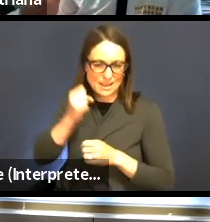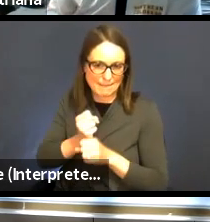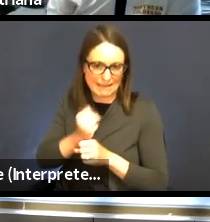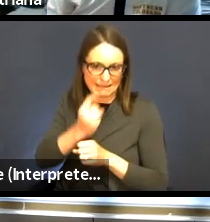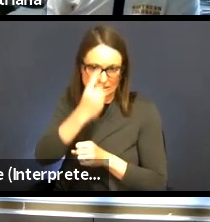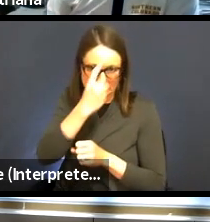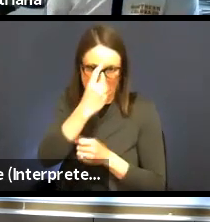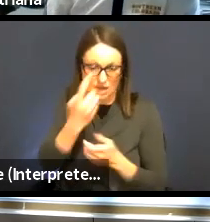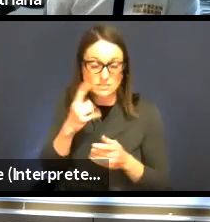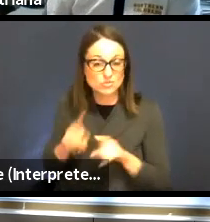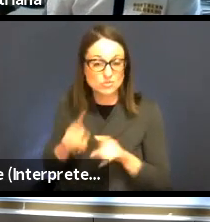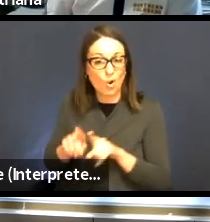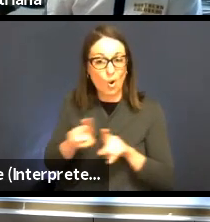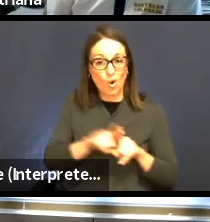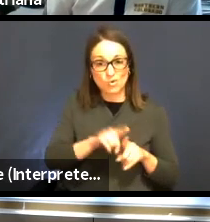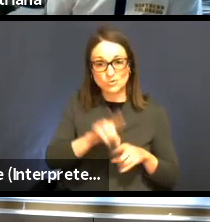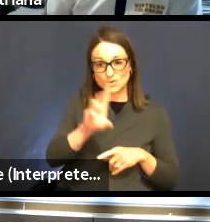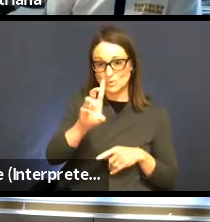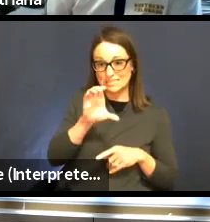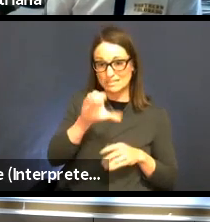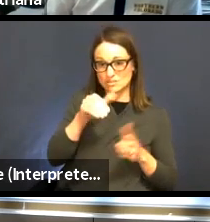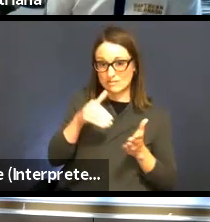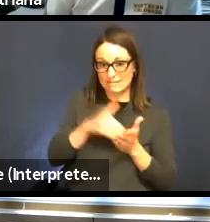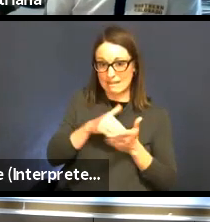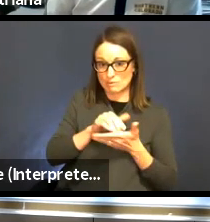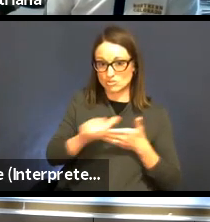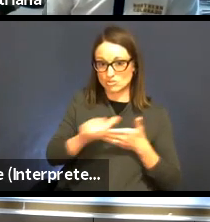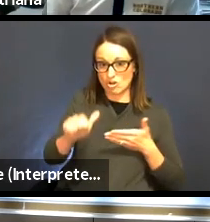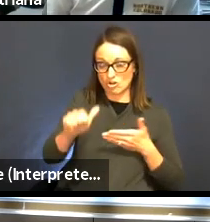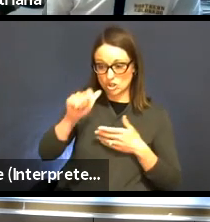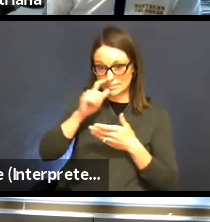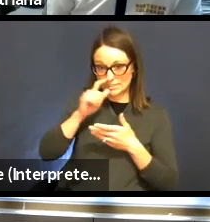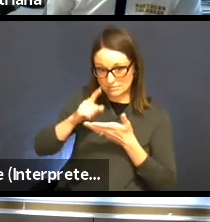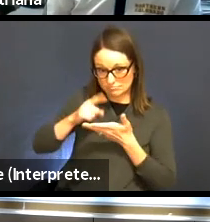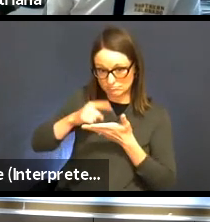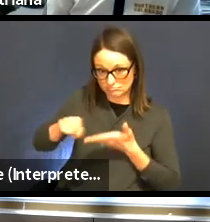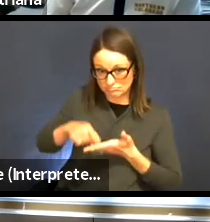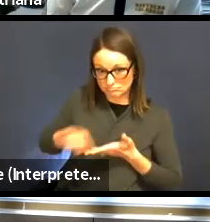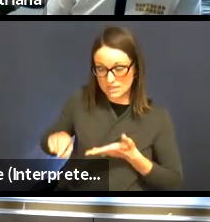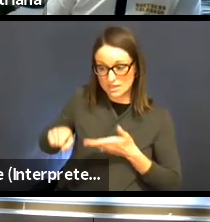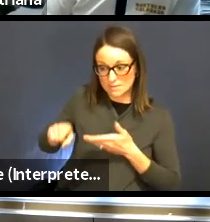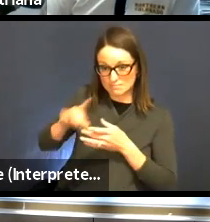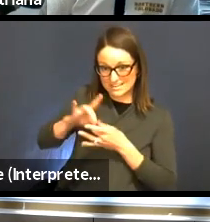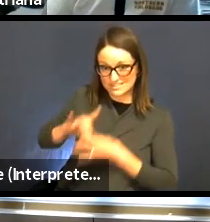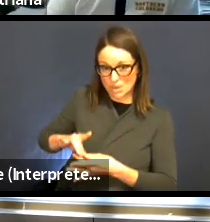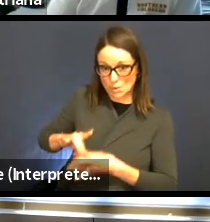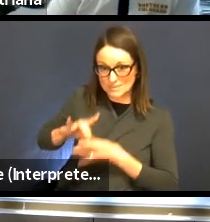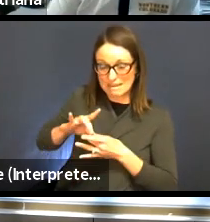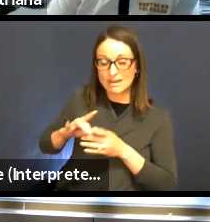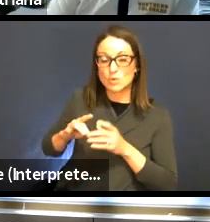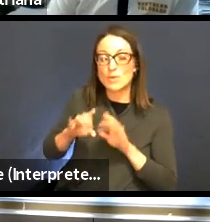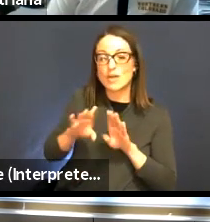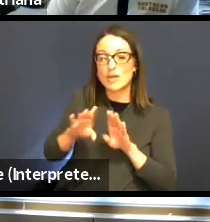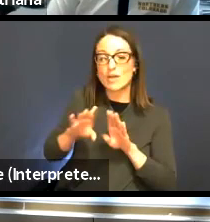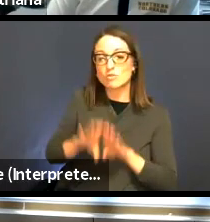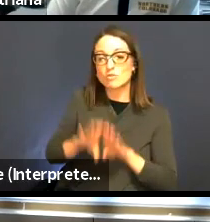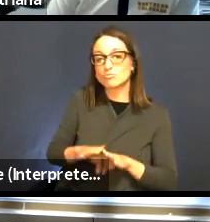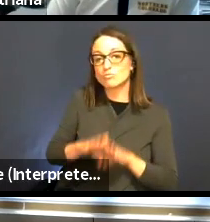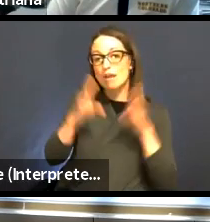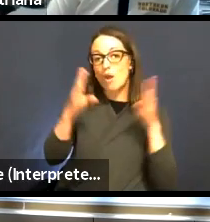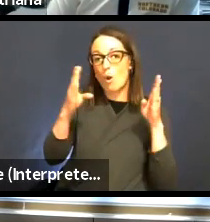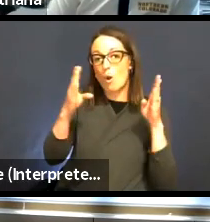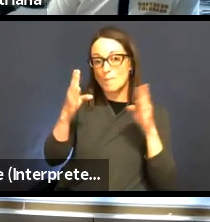about $600,000 in expenses that would be associated with reopening for the fall under